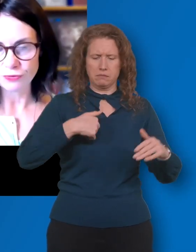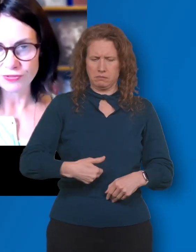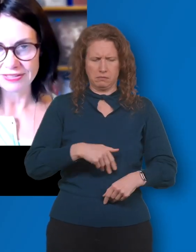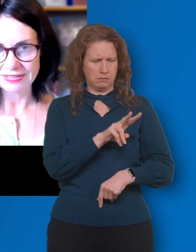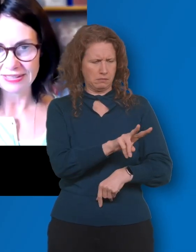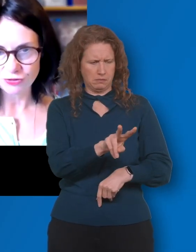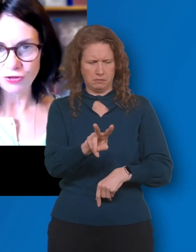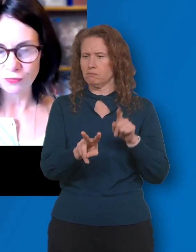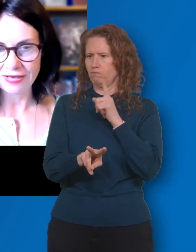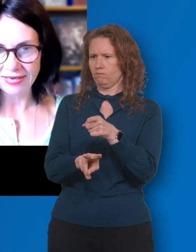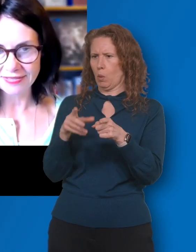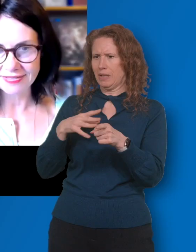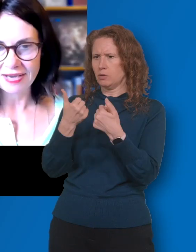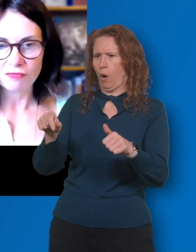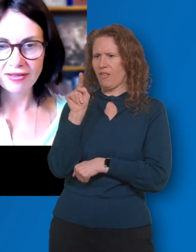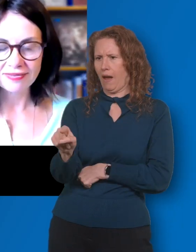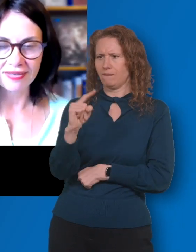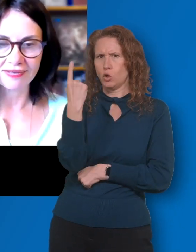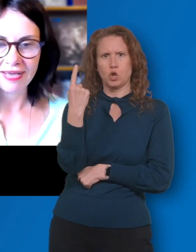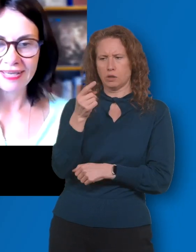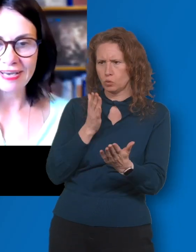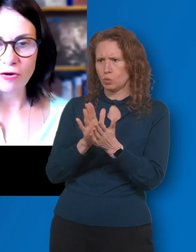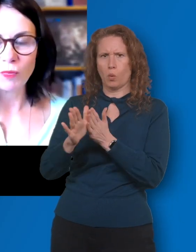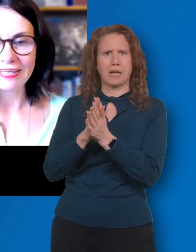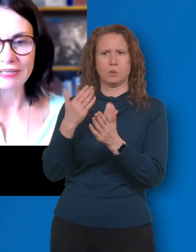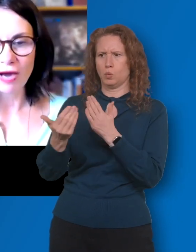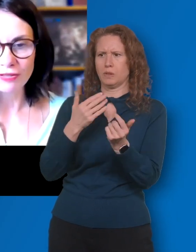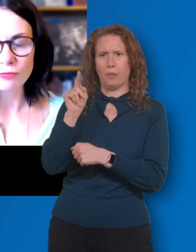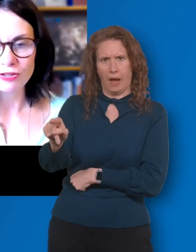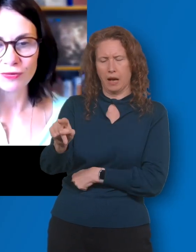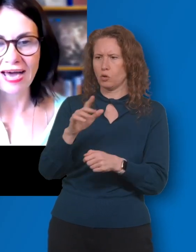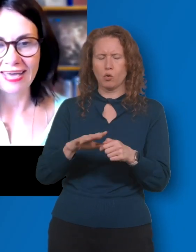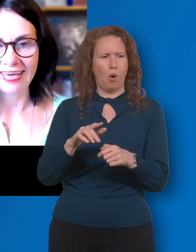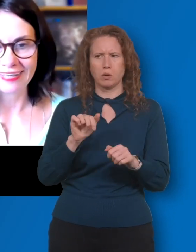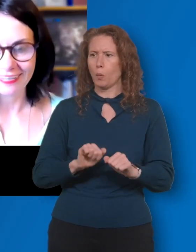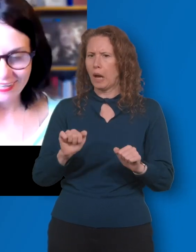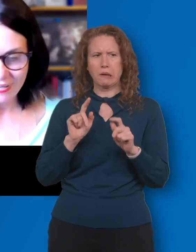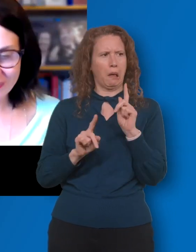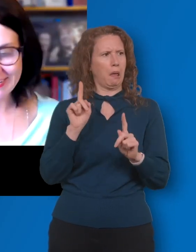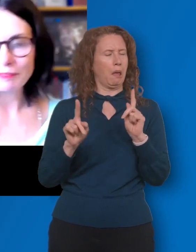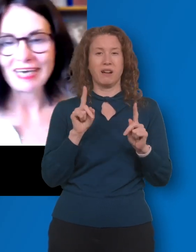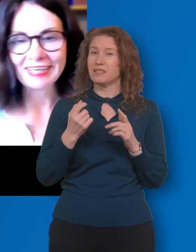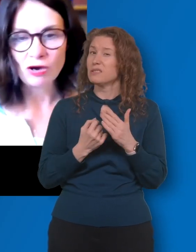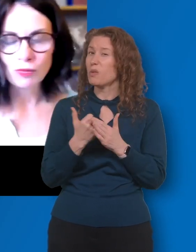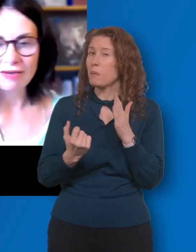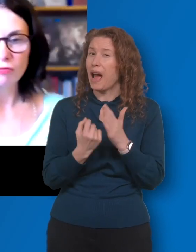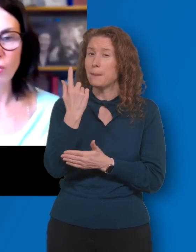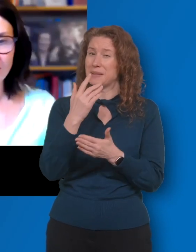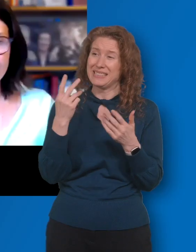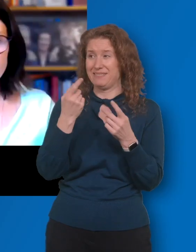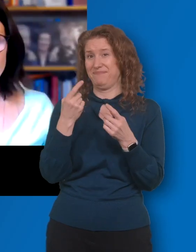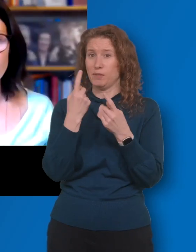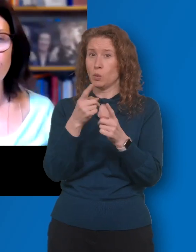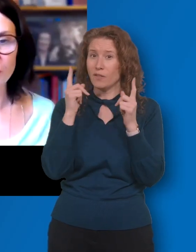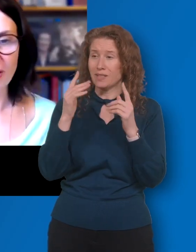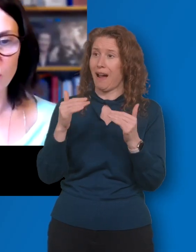and resources need to go next, rather than, you know, waiting around as we do in higher academia. You know, we have a